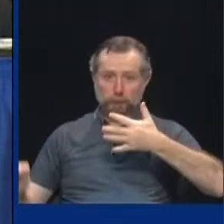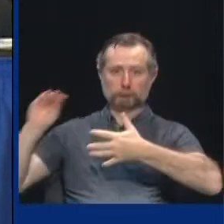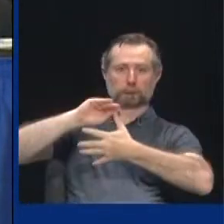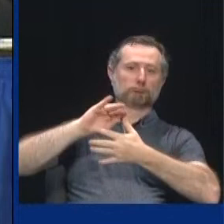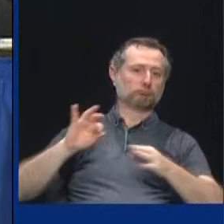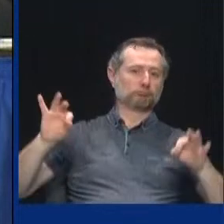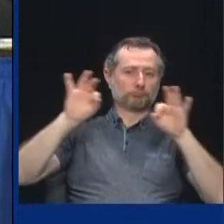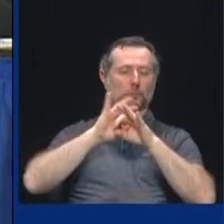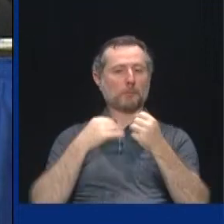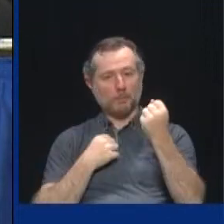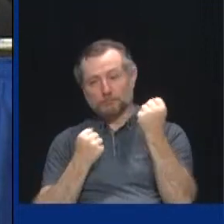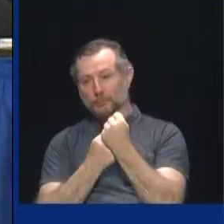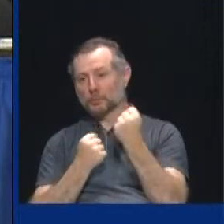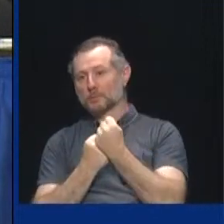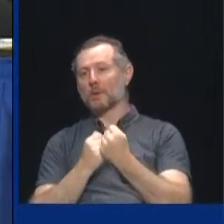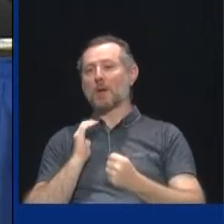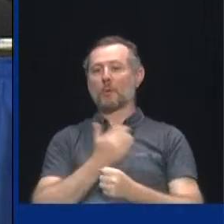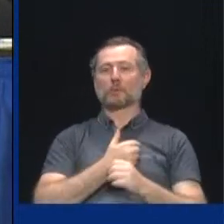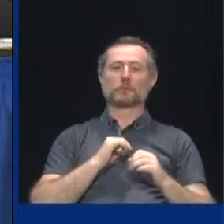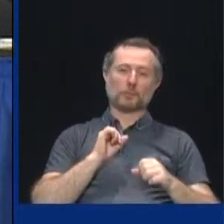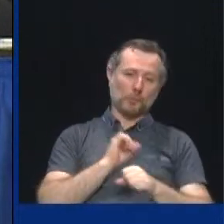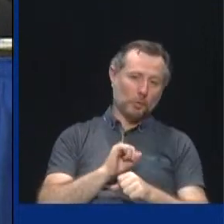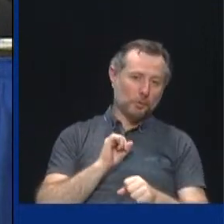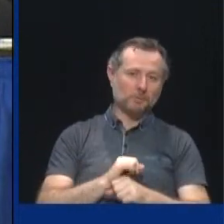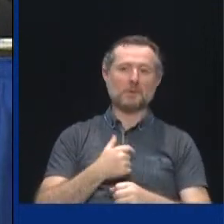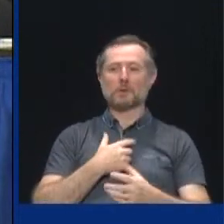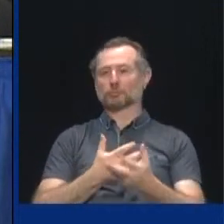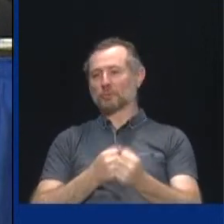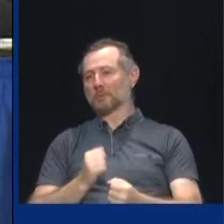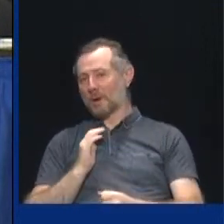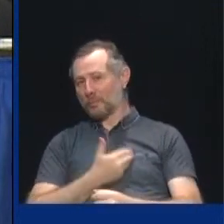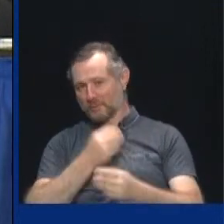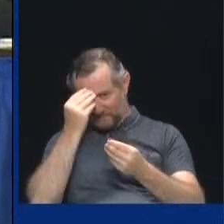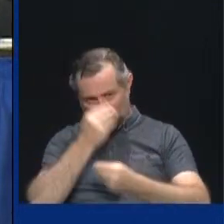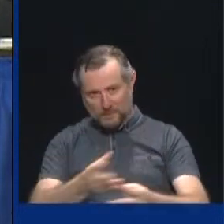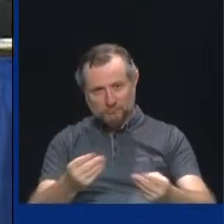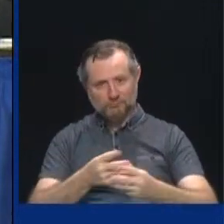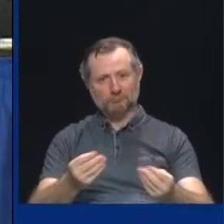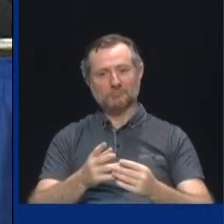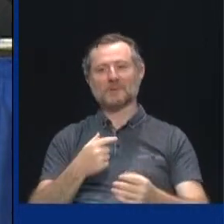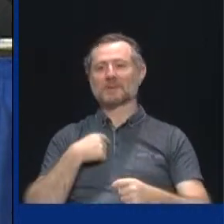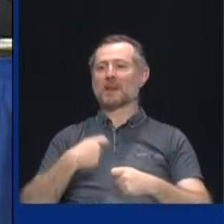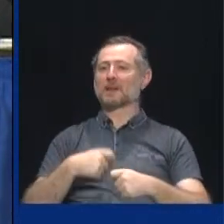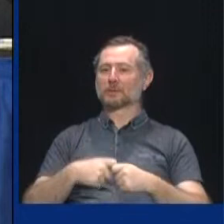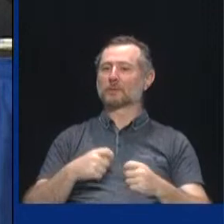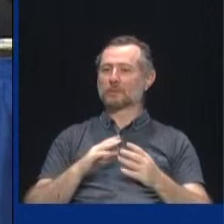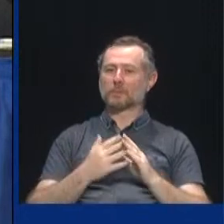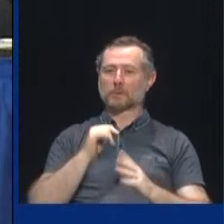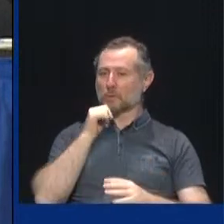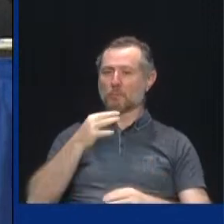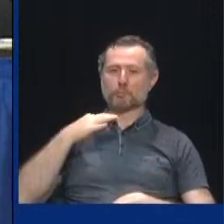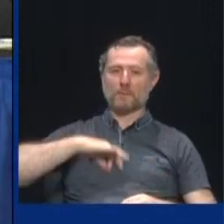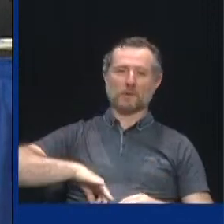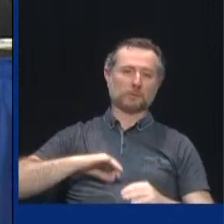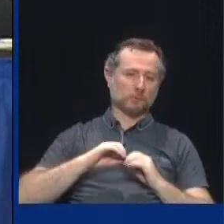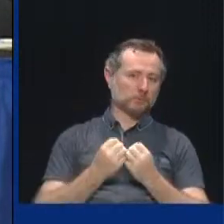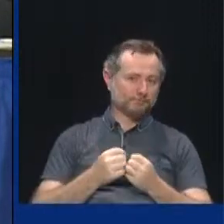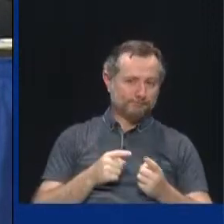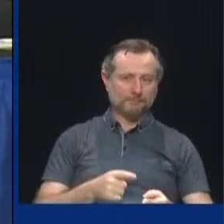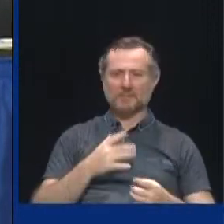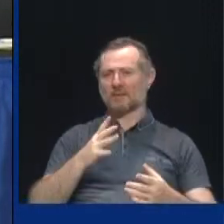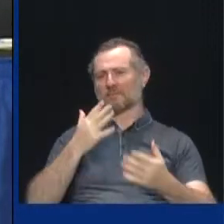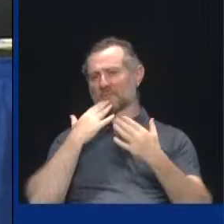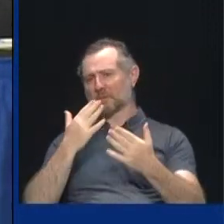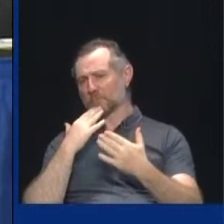most trusted messengers in our communities, our Latino nonprofits. Muchas gracias. Thank you. Thank you very much. Thank you very much.